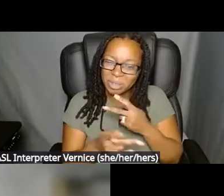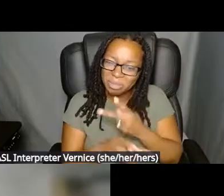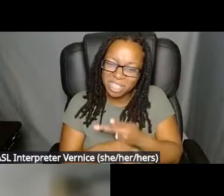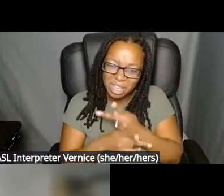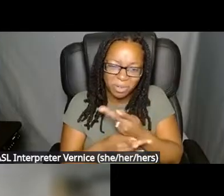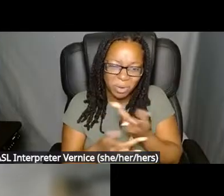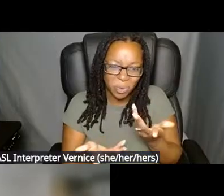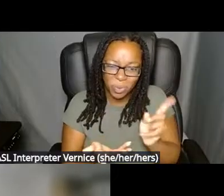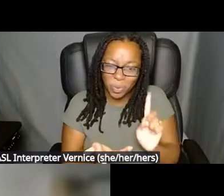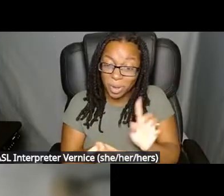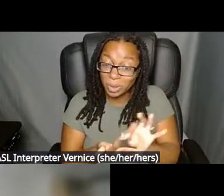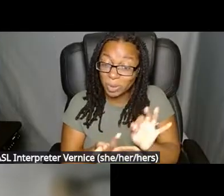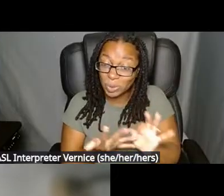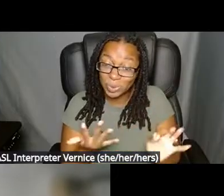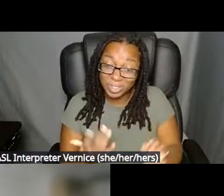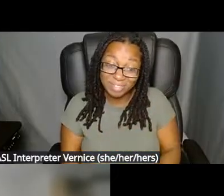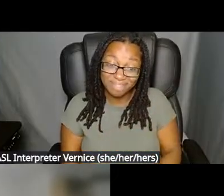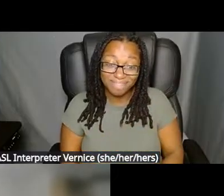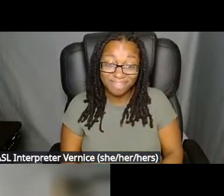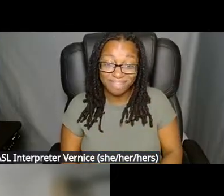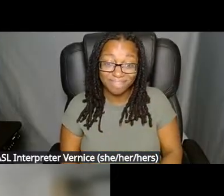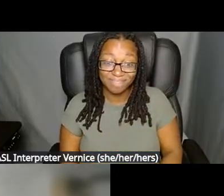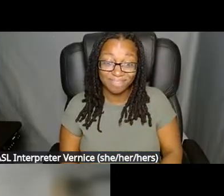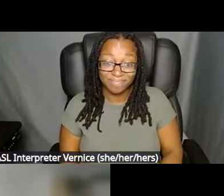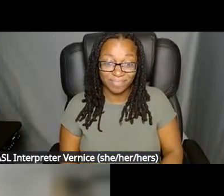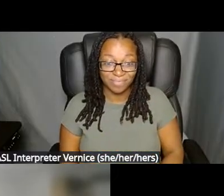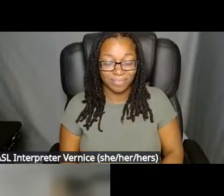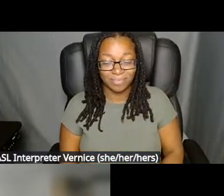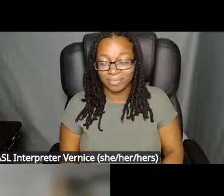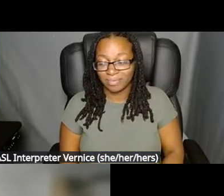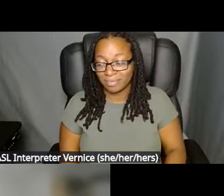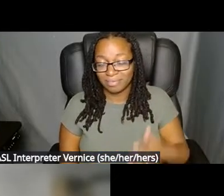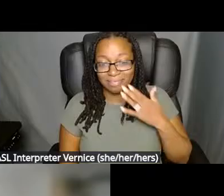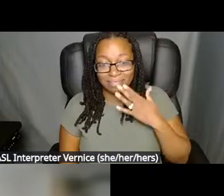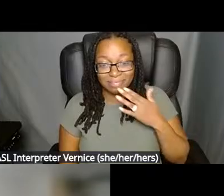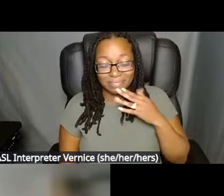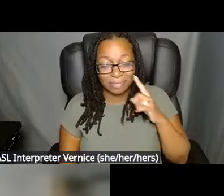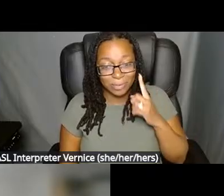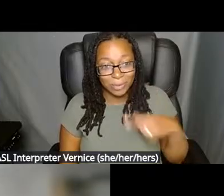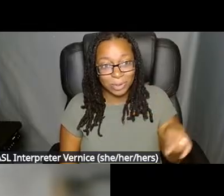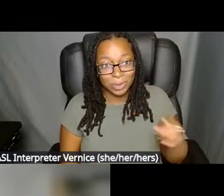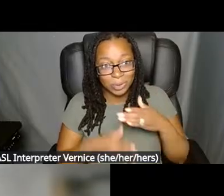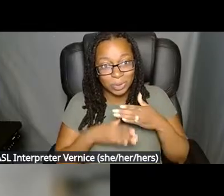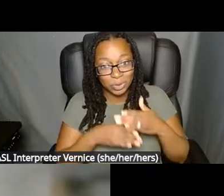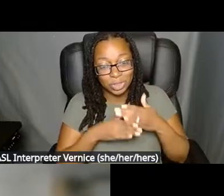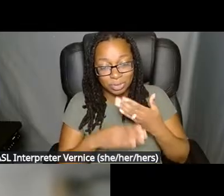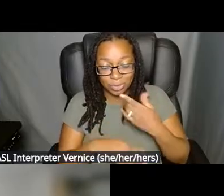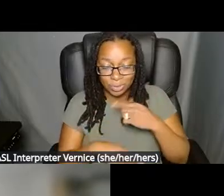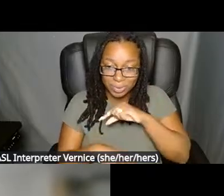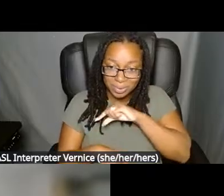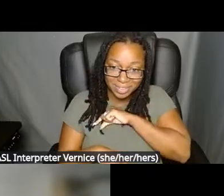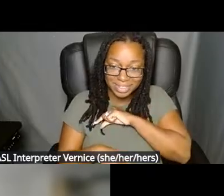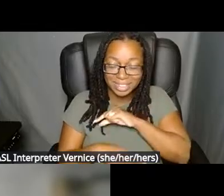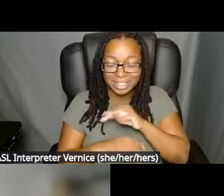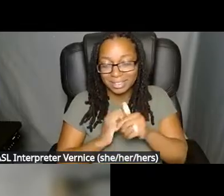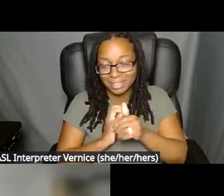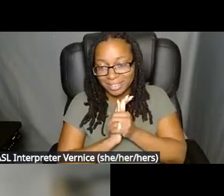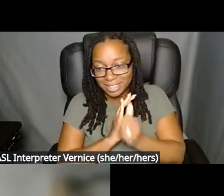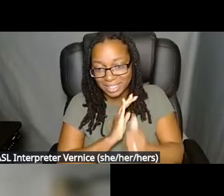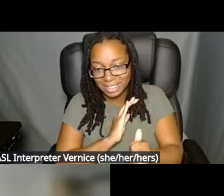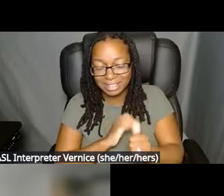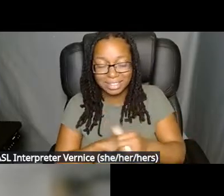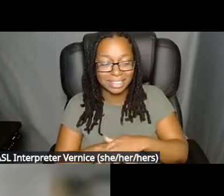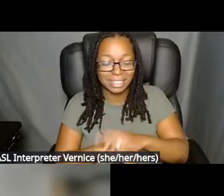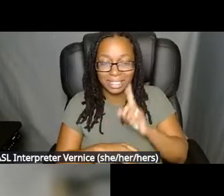Oh wow. So thank you guys for sharing those qualities or those skills that, I think